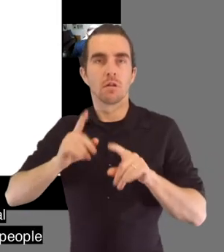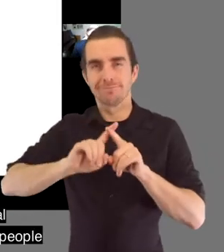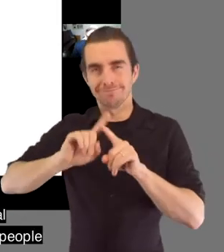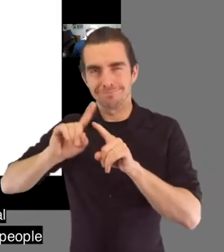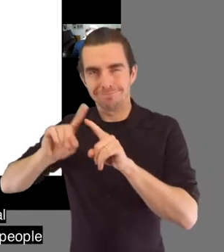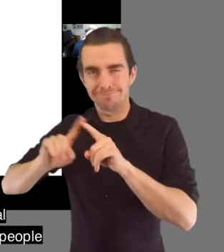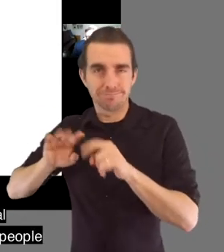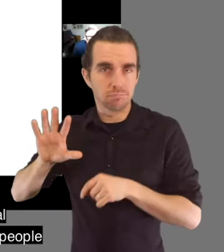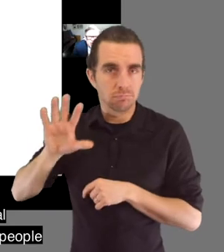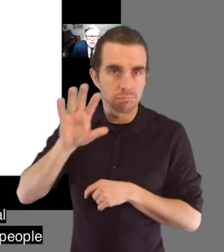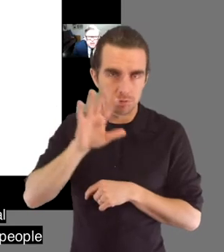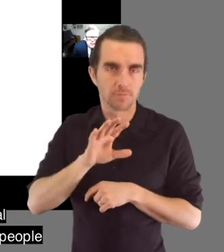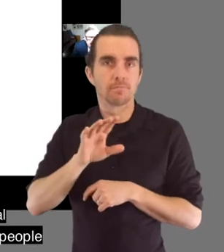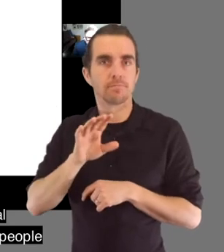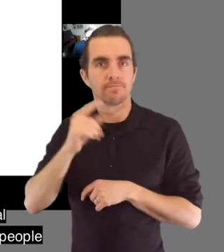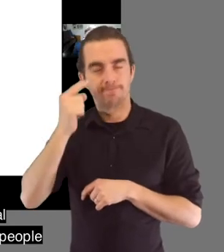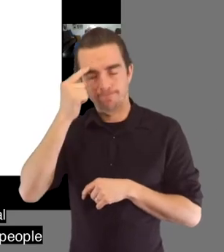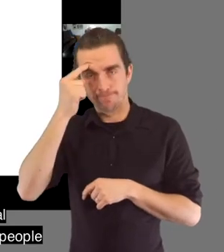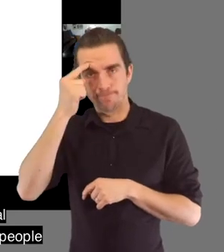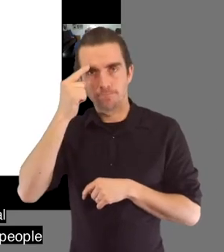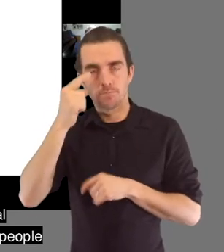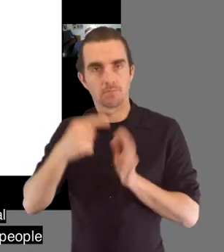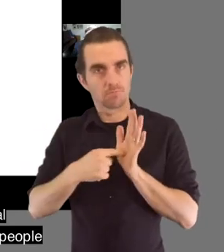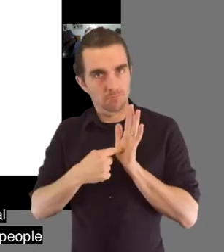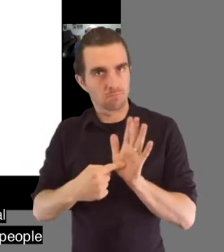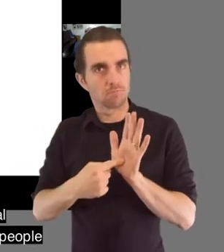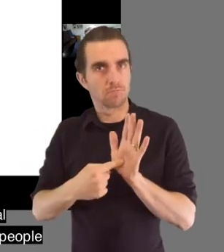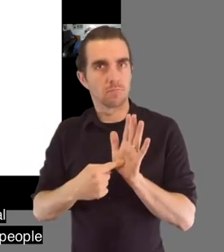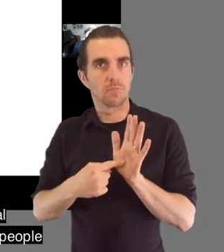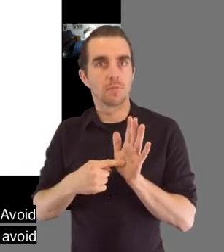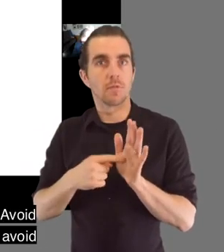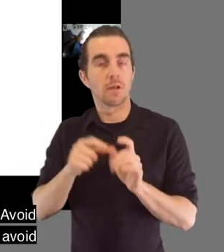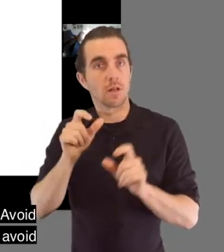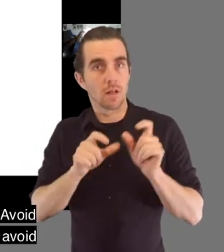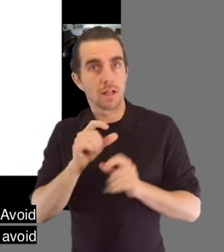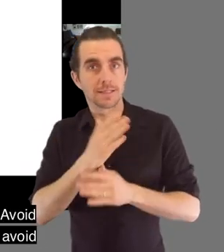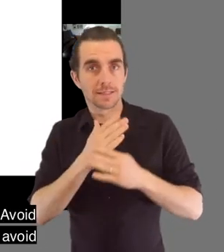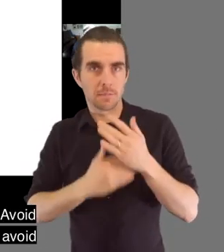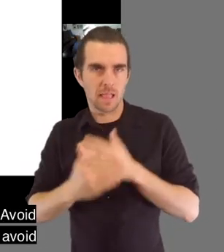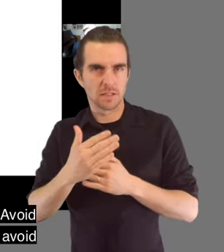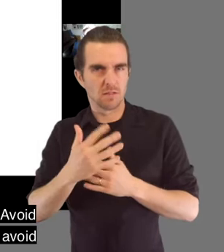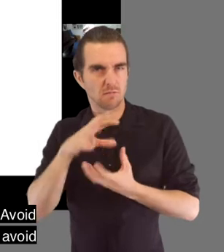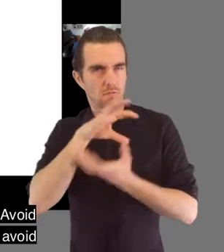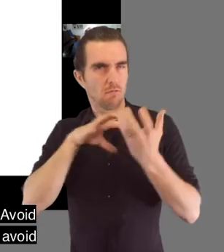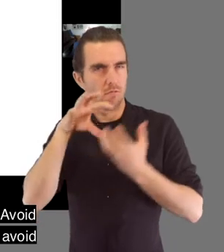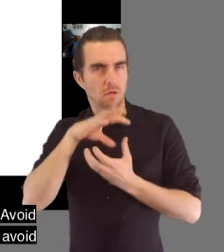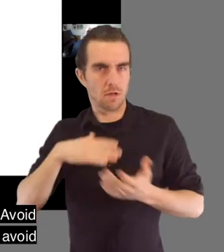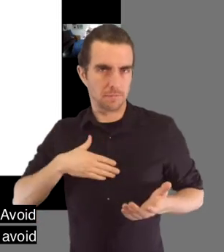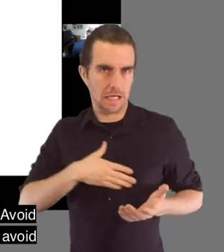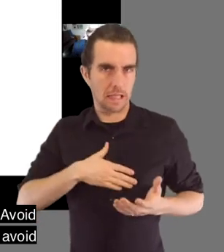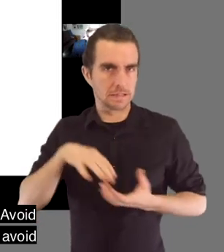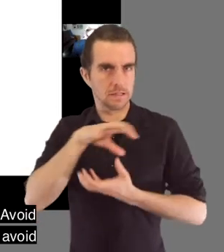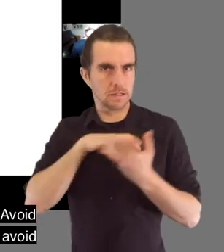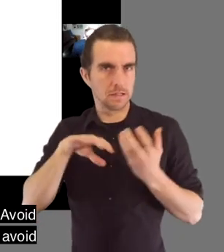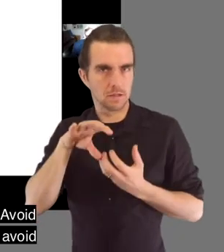so on. Shun one-dimensional characterizations. Portray disabled people as having complex personalities.